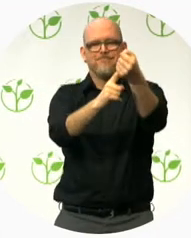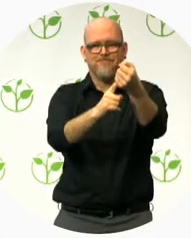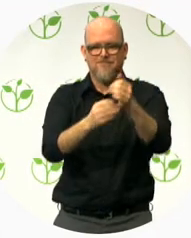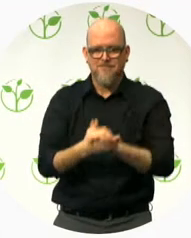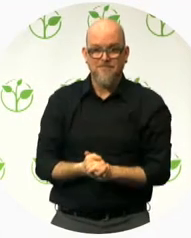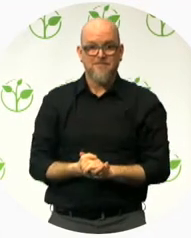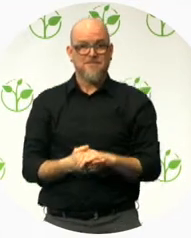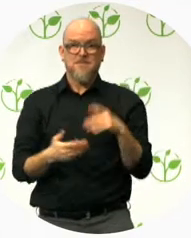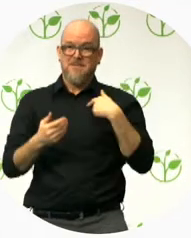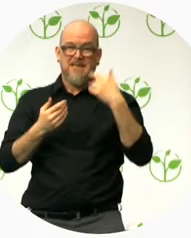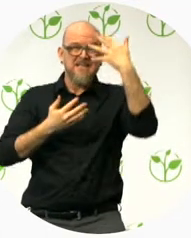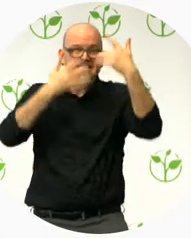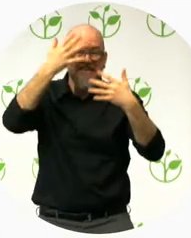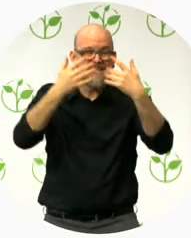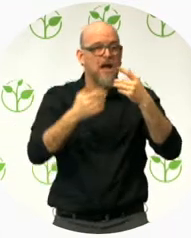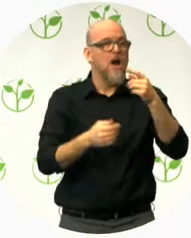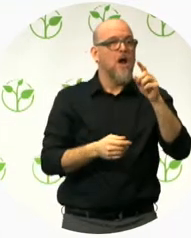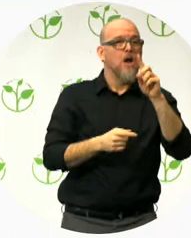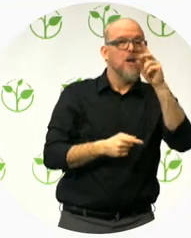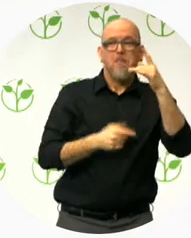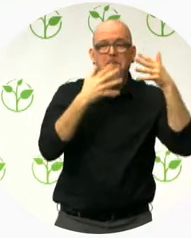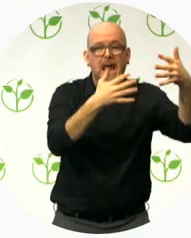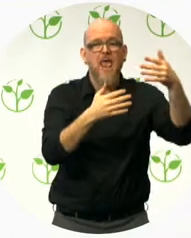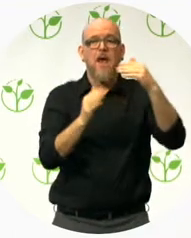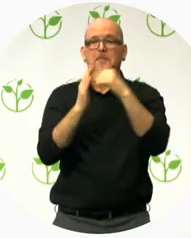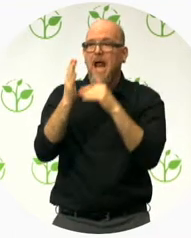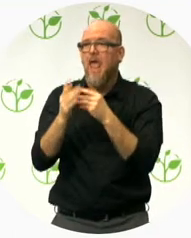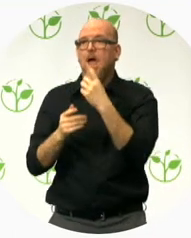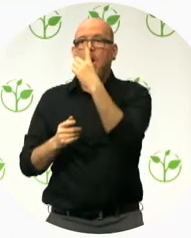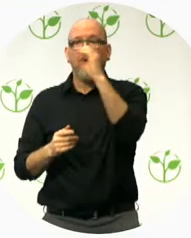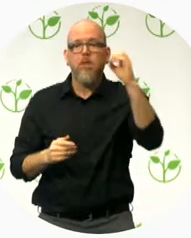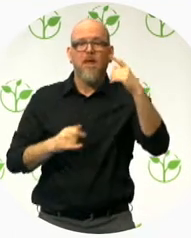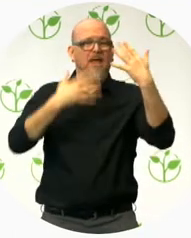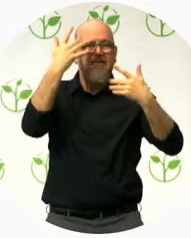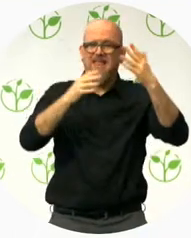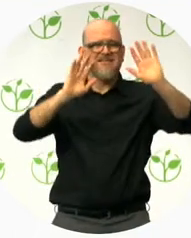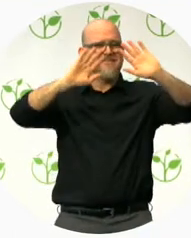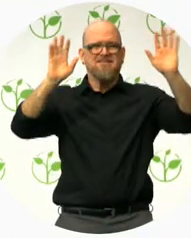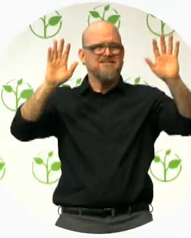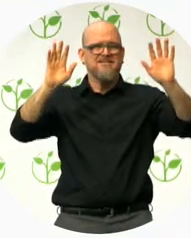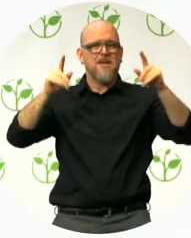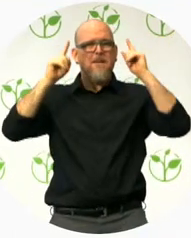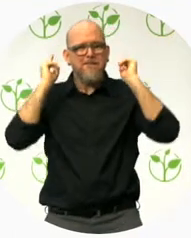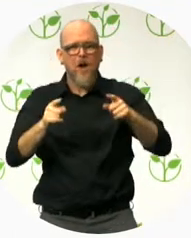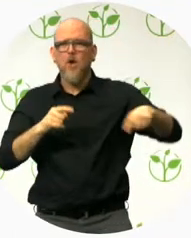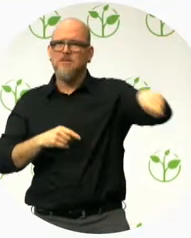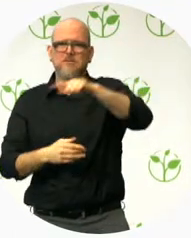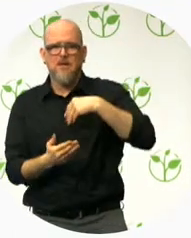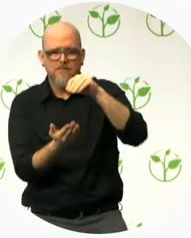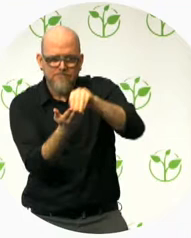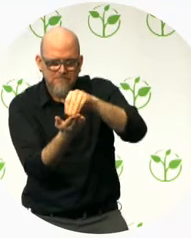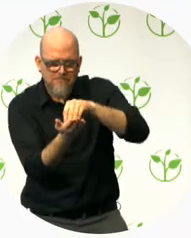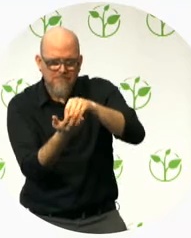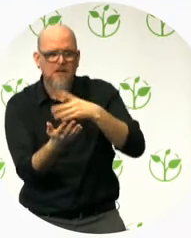accountable, accountable. And every year, member states have to report about the implementation of